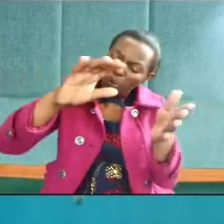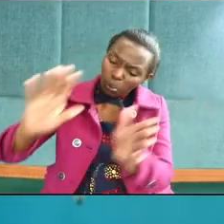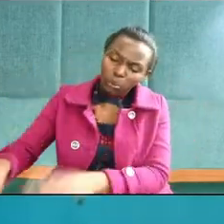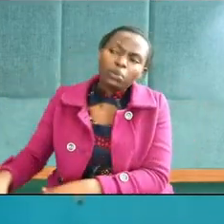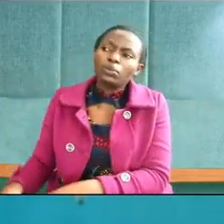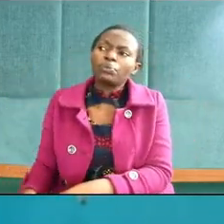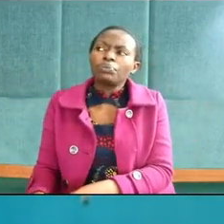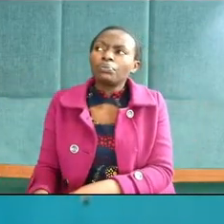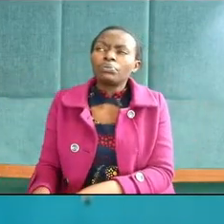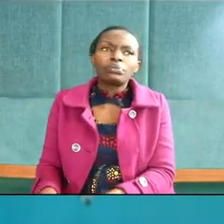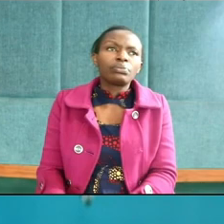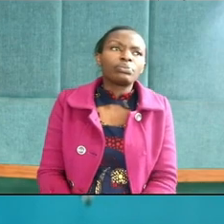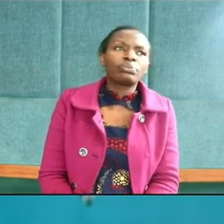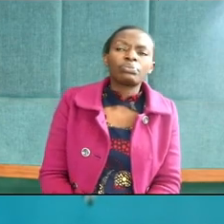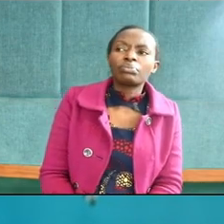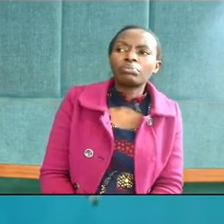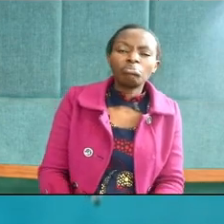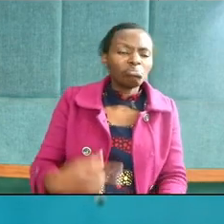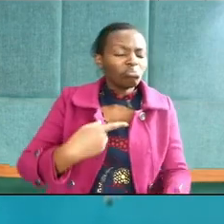Abort mission.